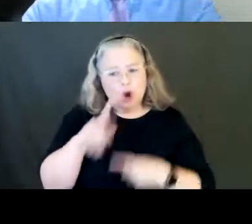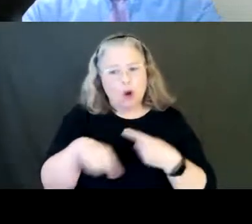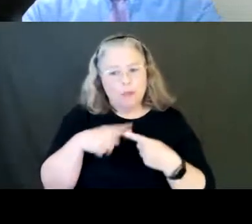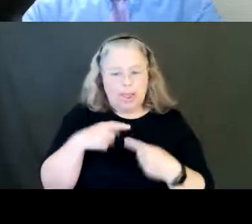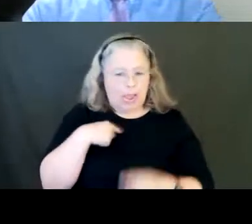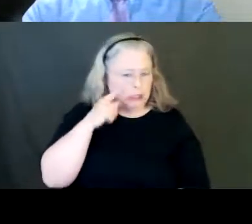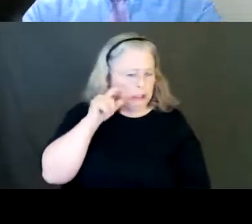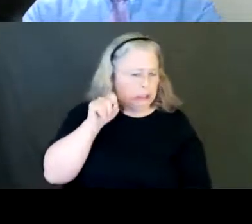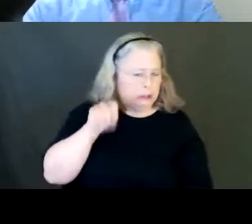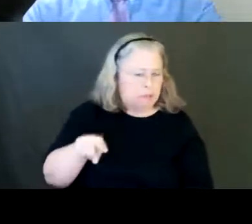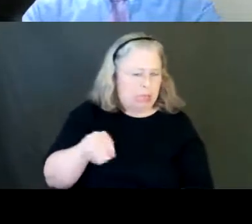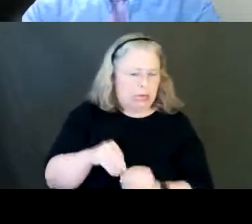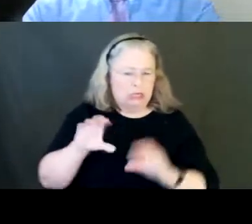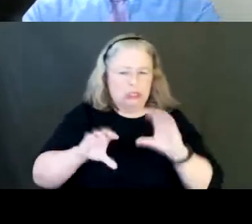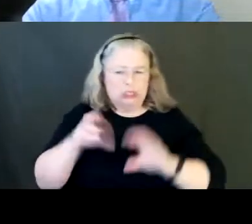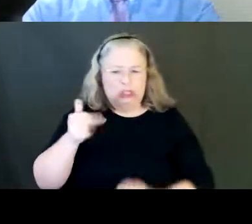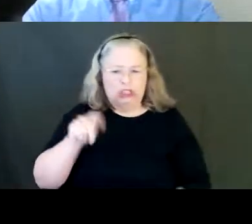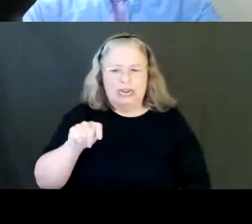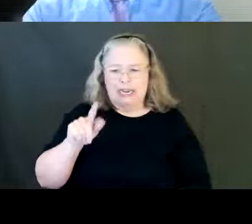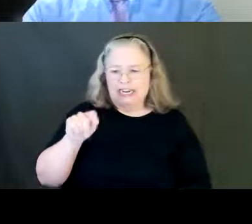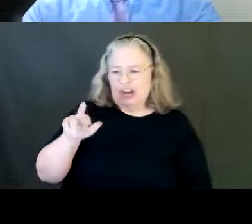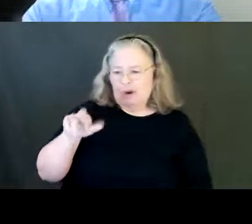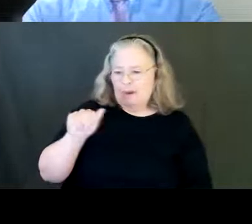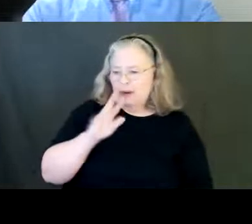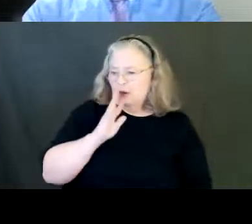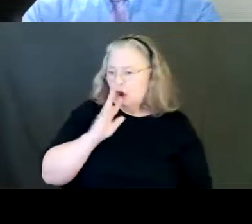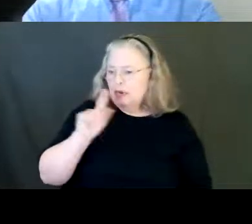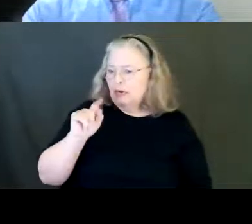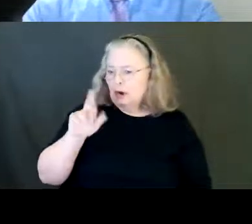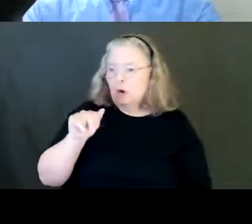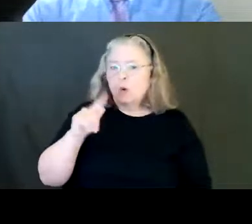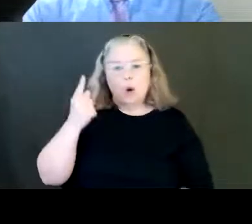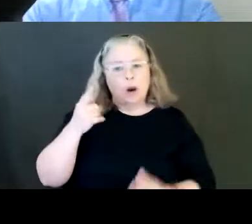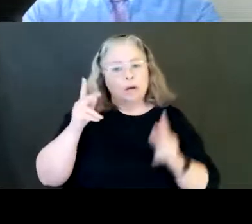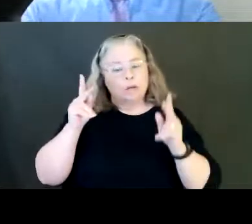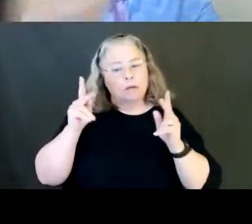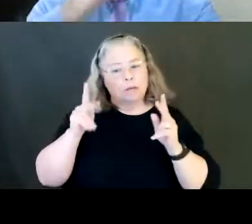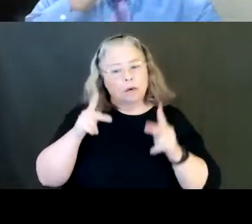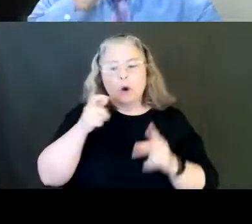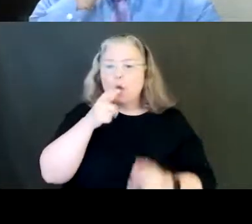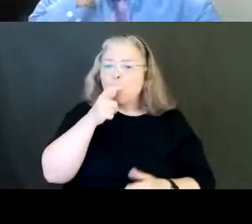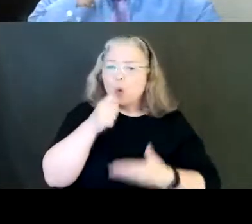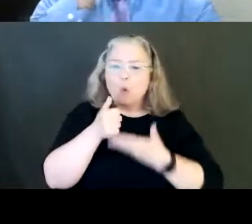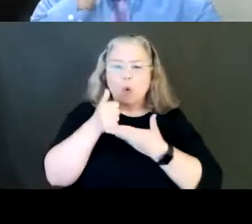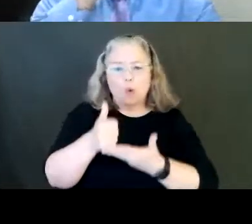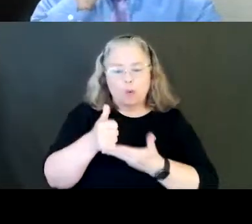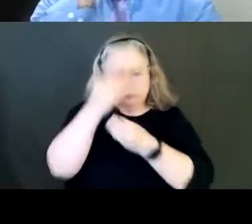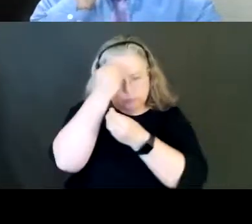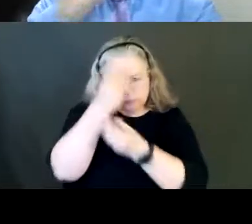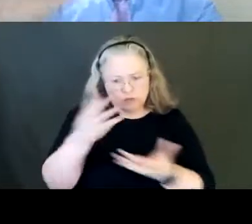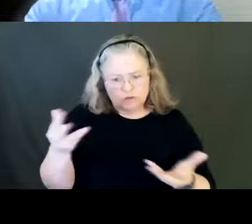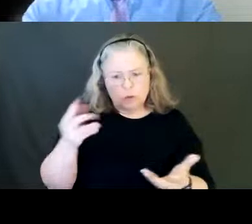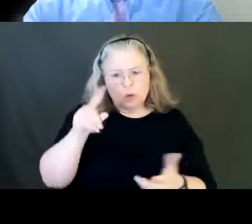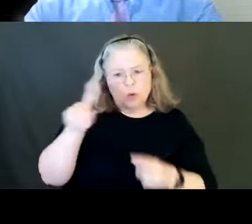spotted in our chat. Thank you, Tara. Sure. So one of our folks has asked, who is helping to inform the